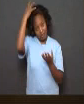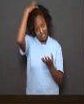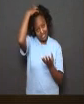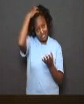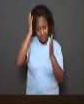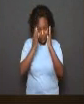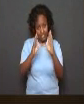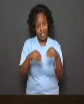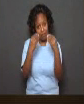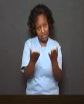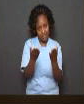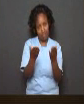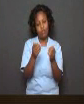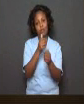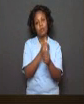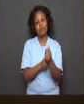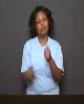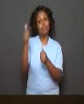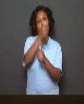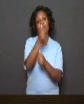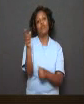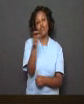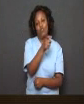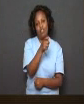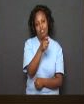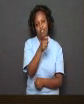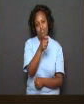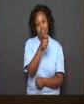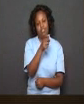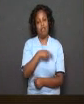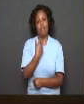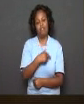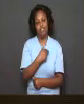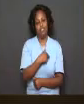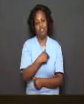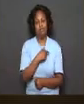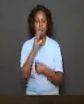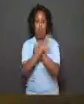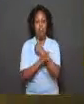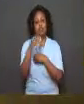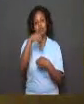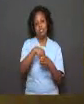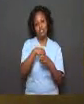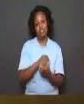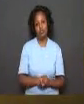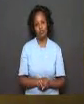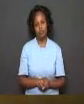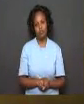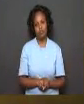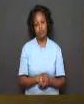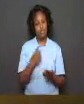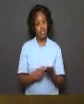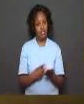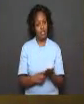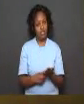government will become the dominant religion in the nation. This